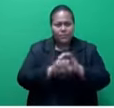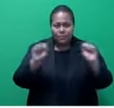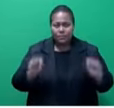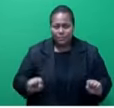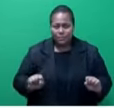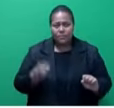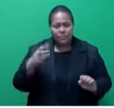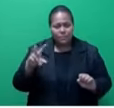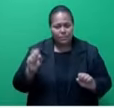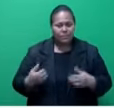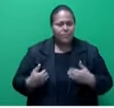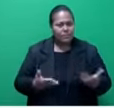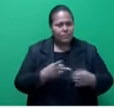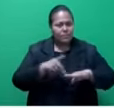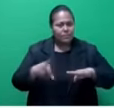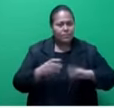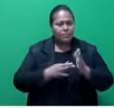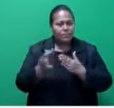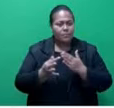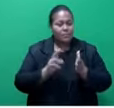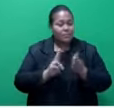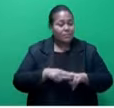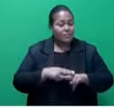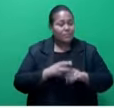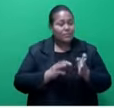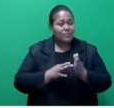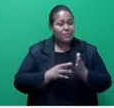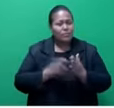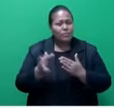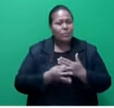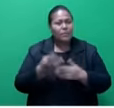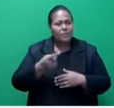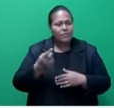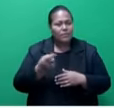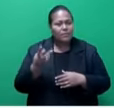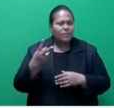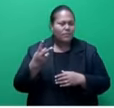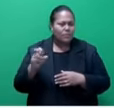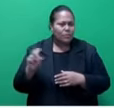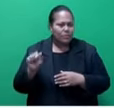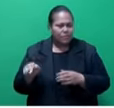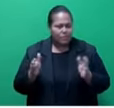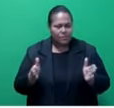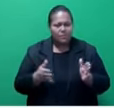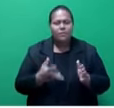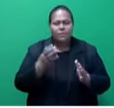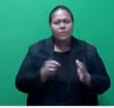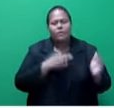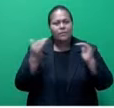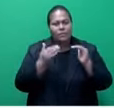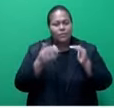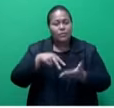in Parliament on Friday, 11 December 2020 as Bill number 48 of 2020 and referred to the Standing Committee on Justice, Law and Human Rights for